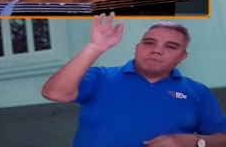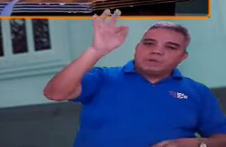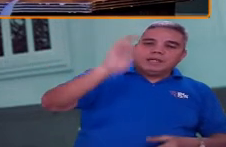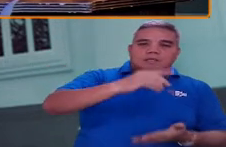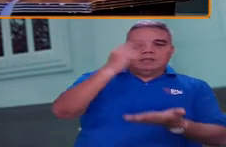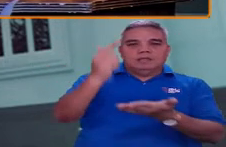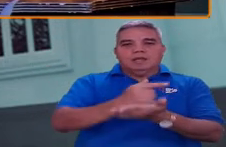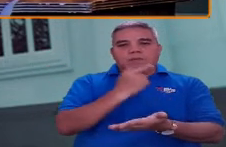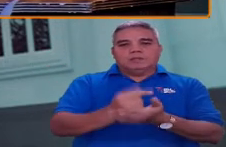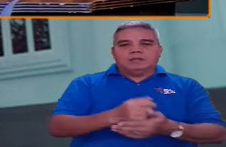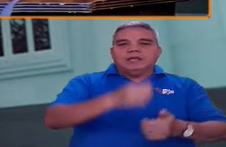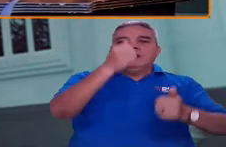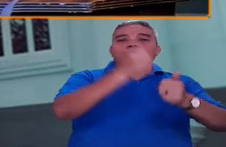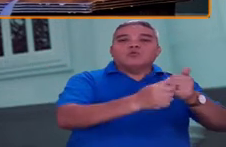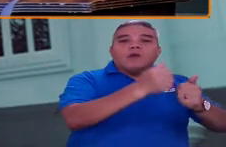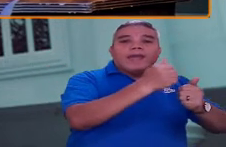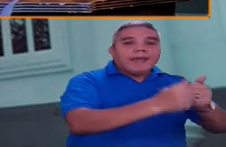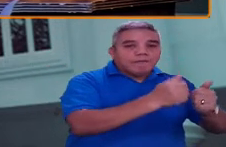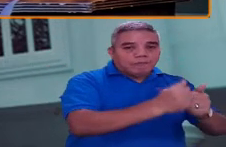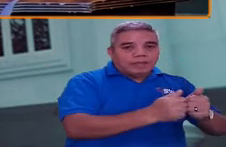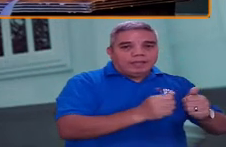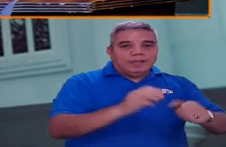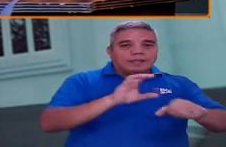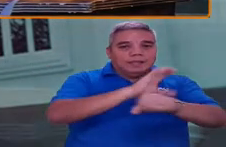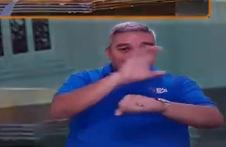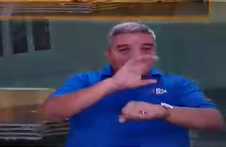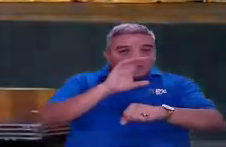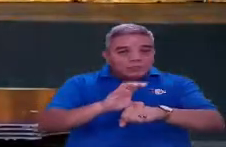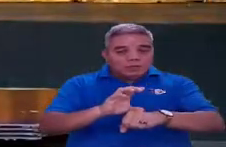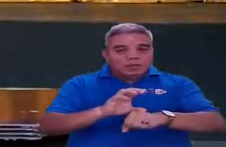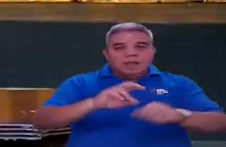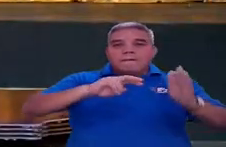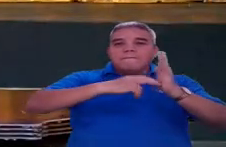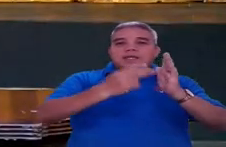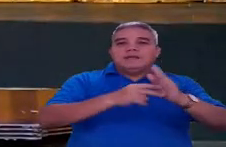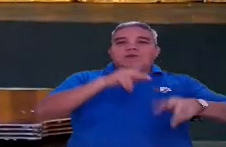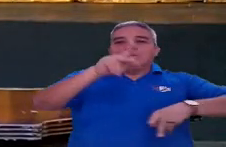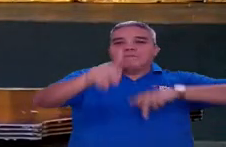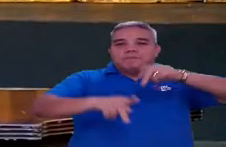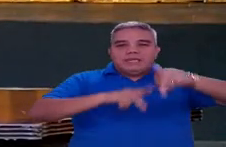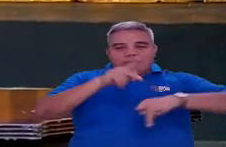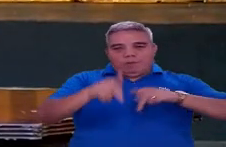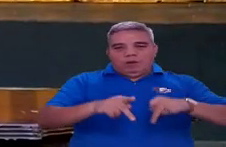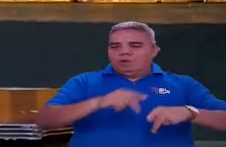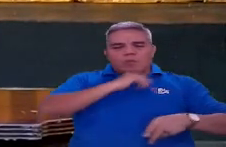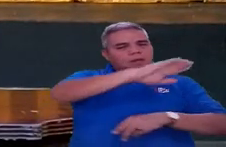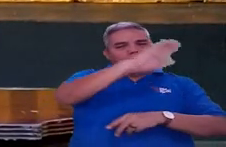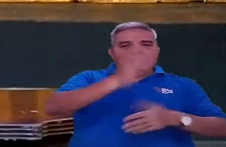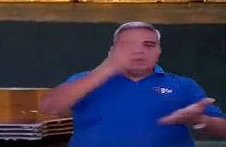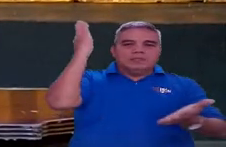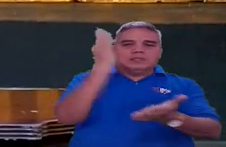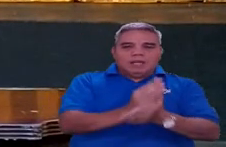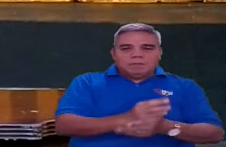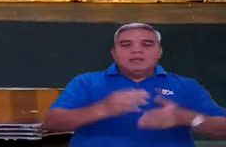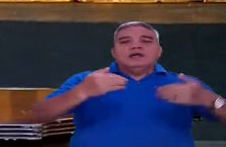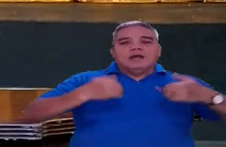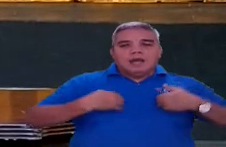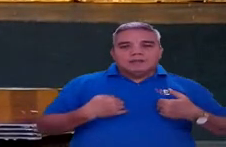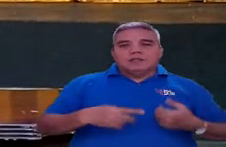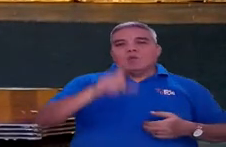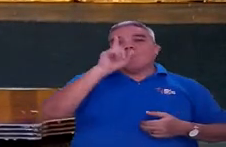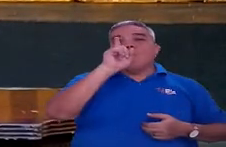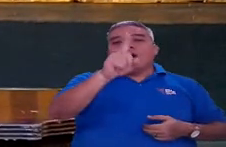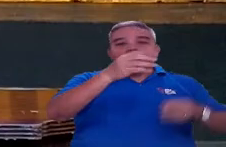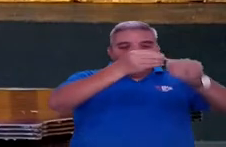the gospel to every creature. It means our ministry mission will never stop until there is still one